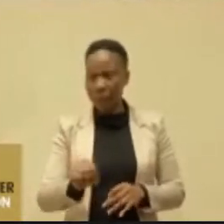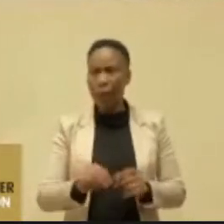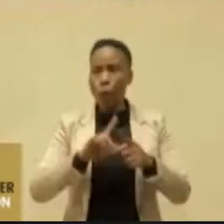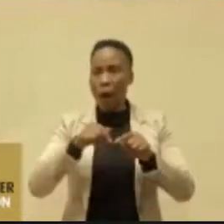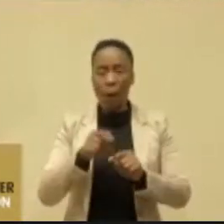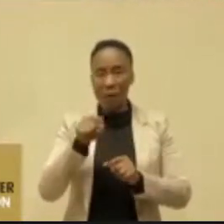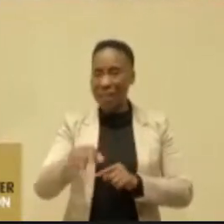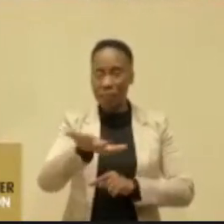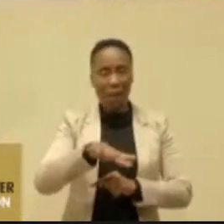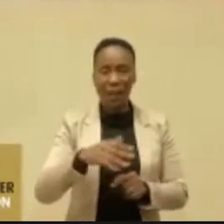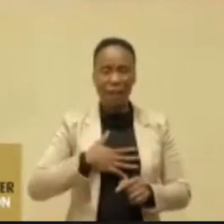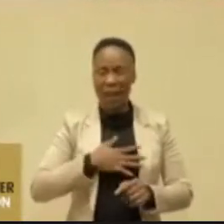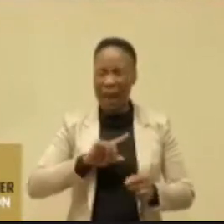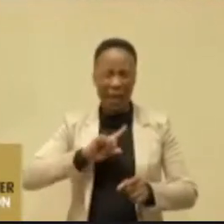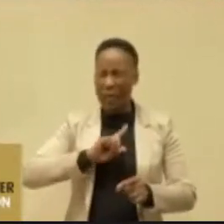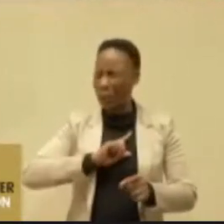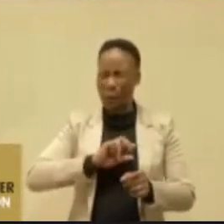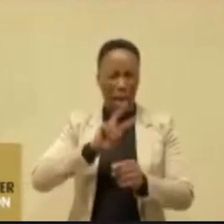um